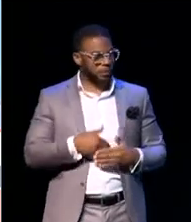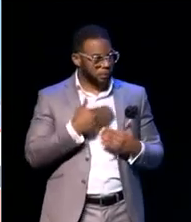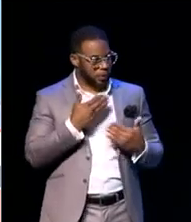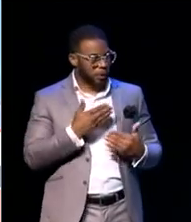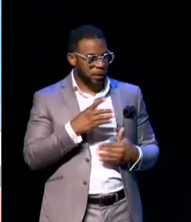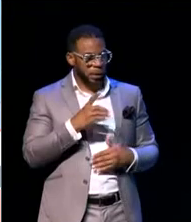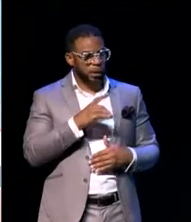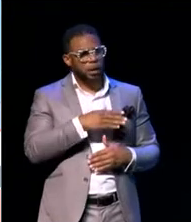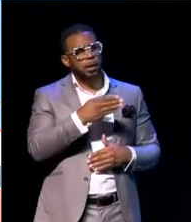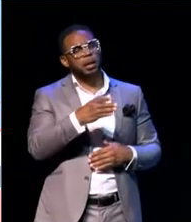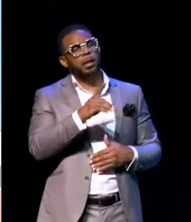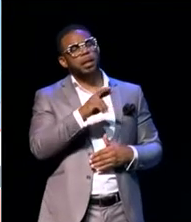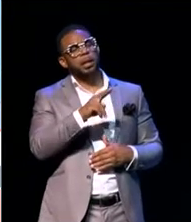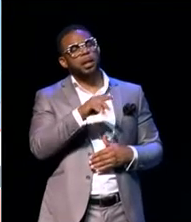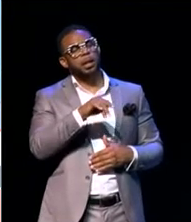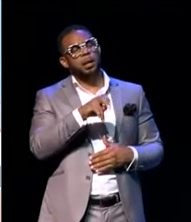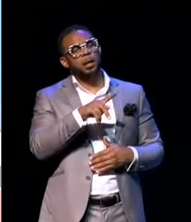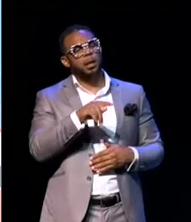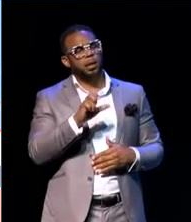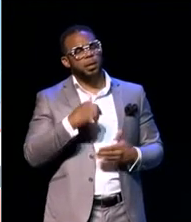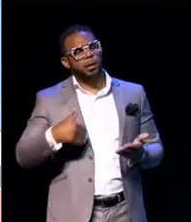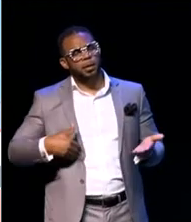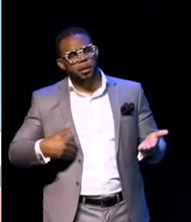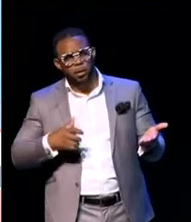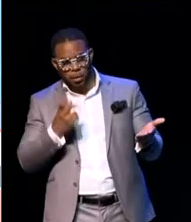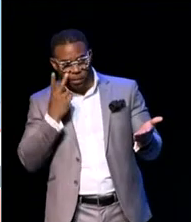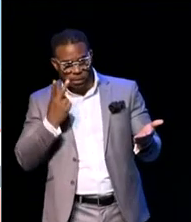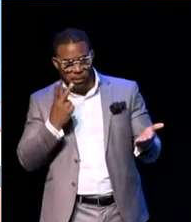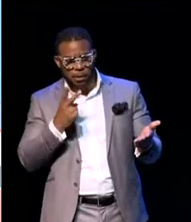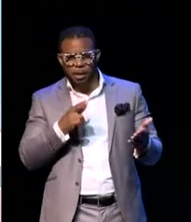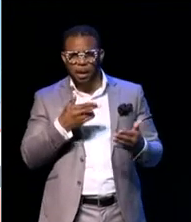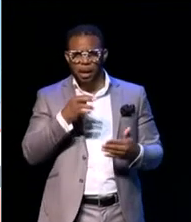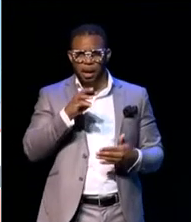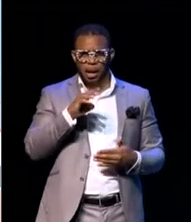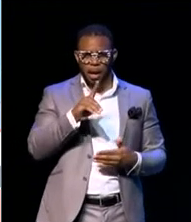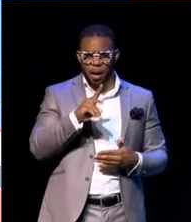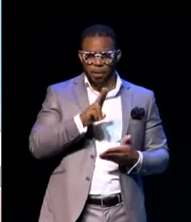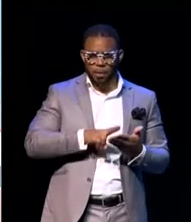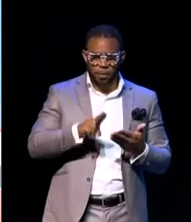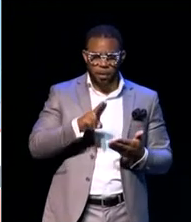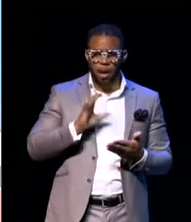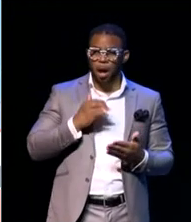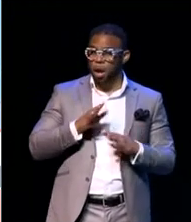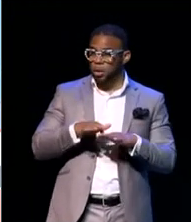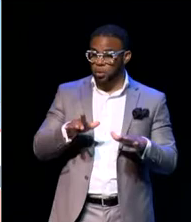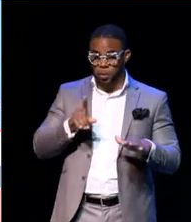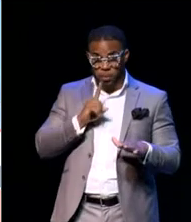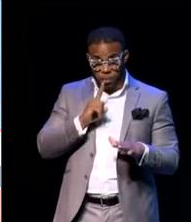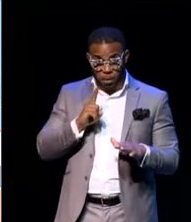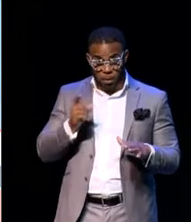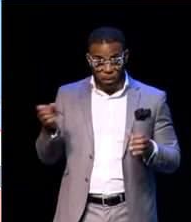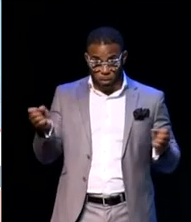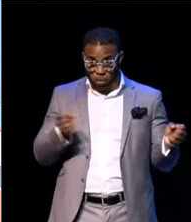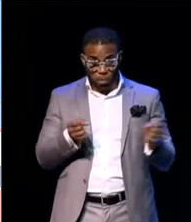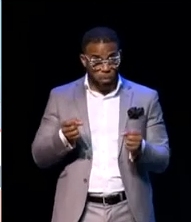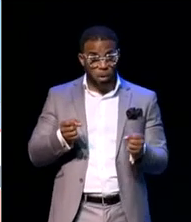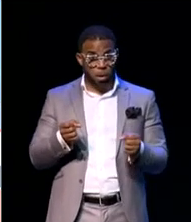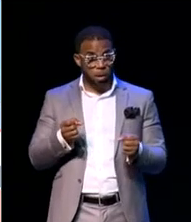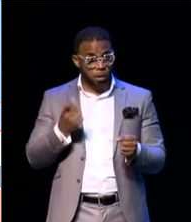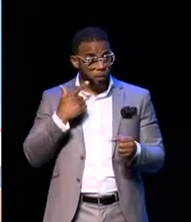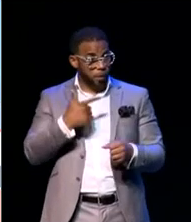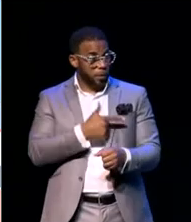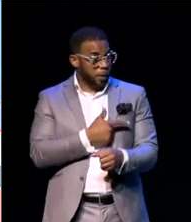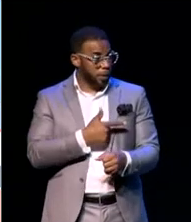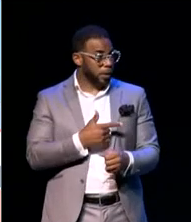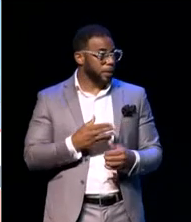Dr. Pinkett. I again wanted to get a sense of what you're seeing at Howard and are children being brought in for